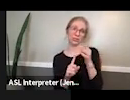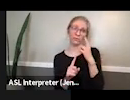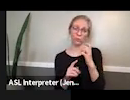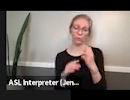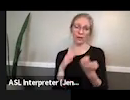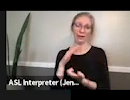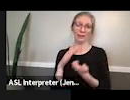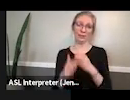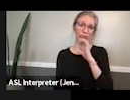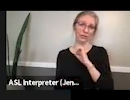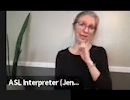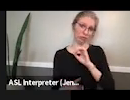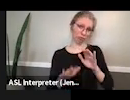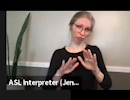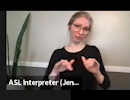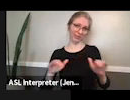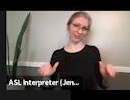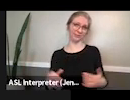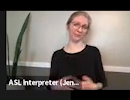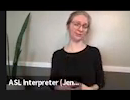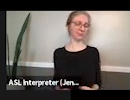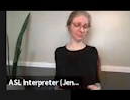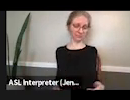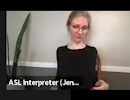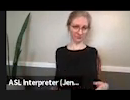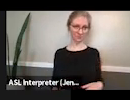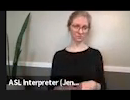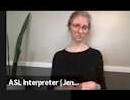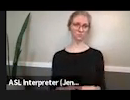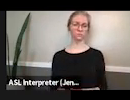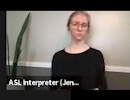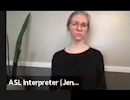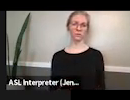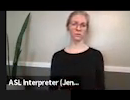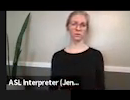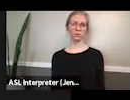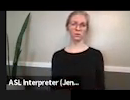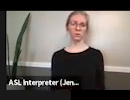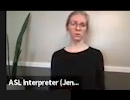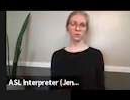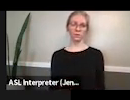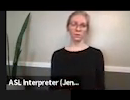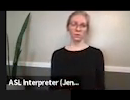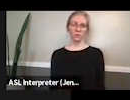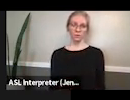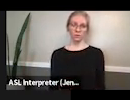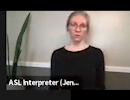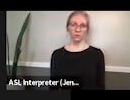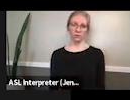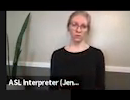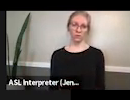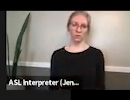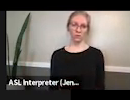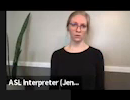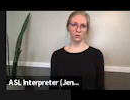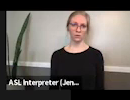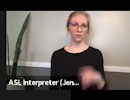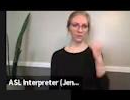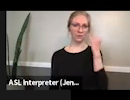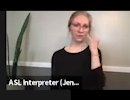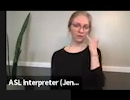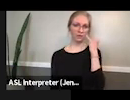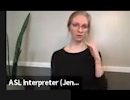kids. I would think that when you get a child who is able